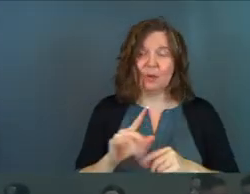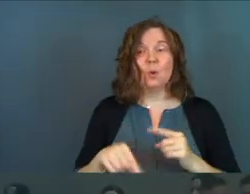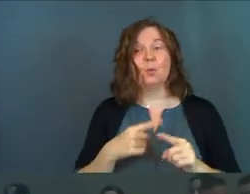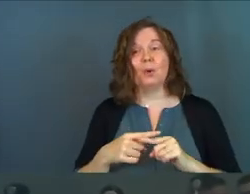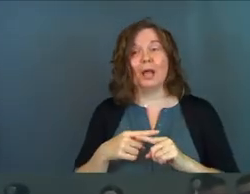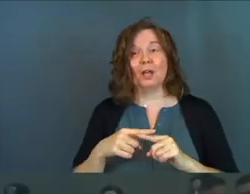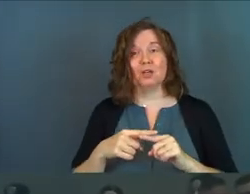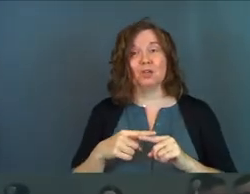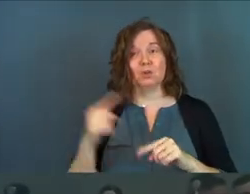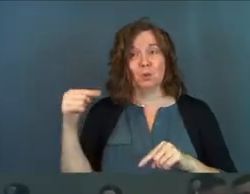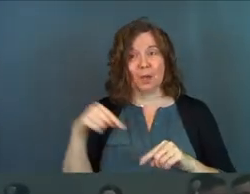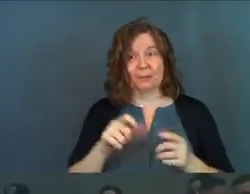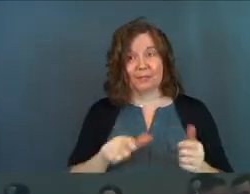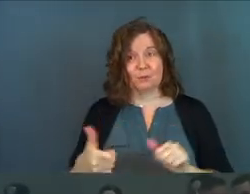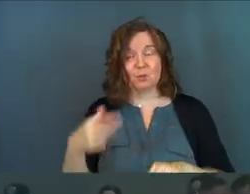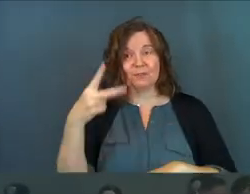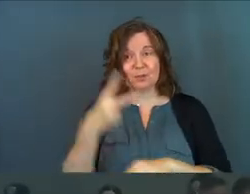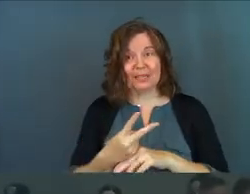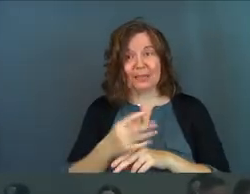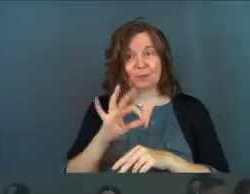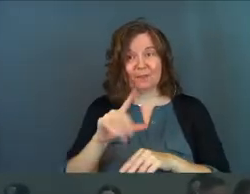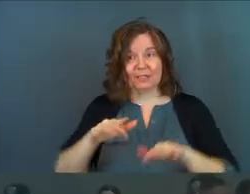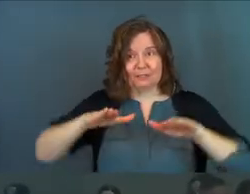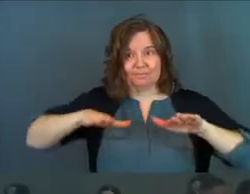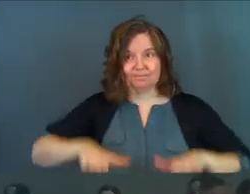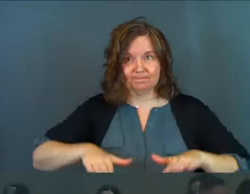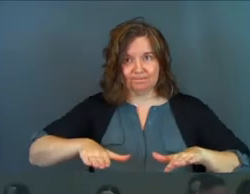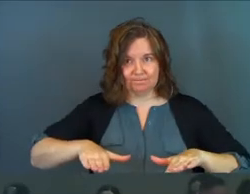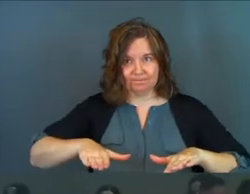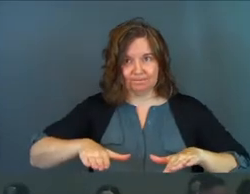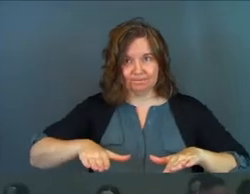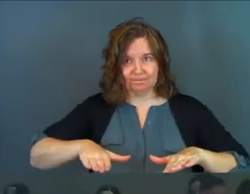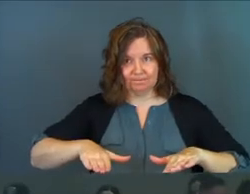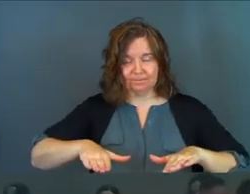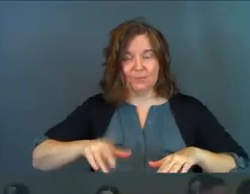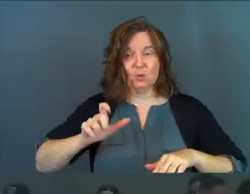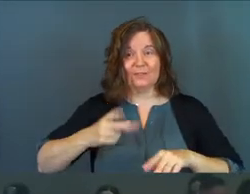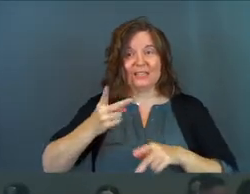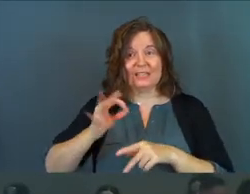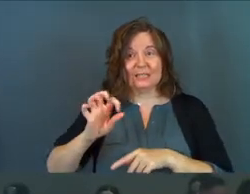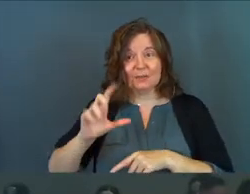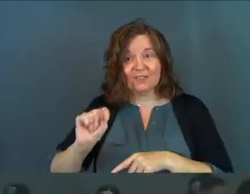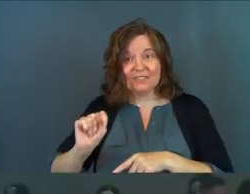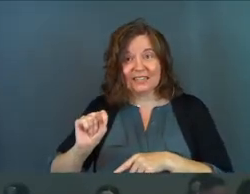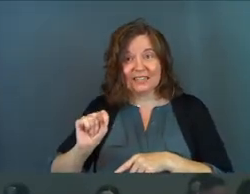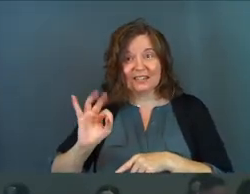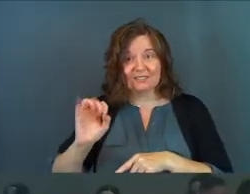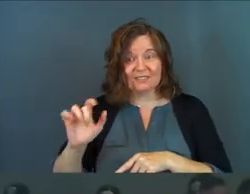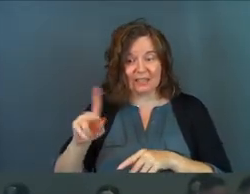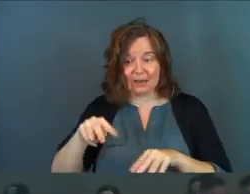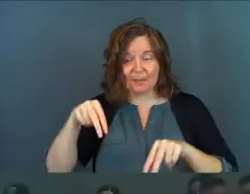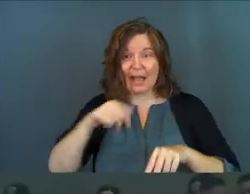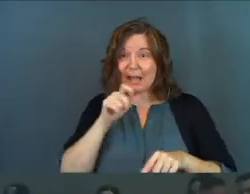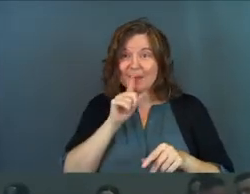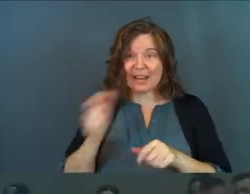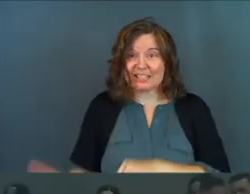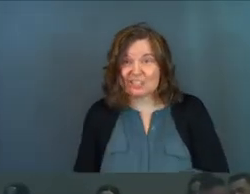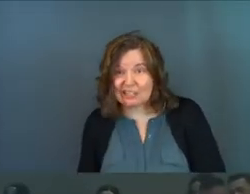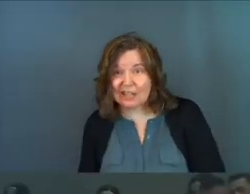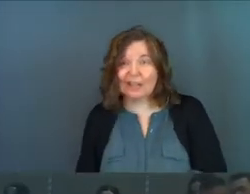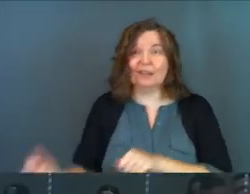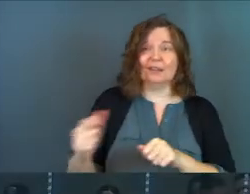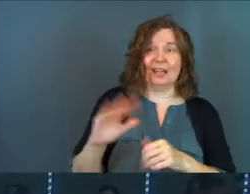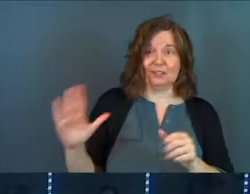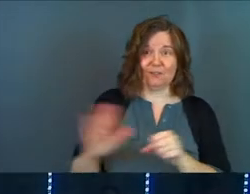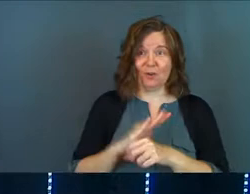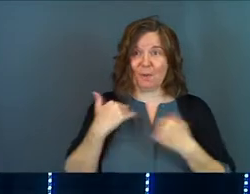Like, when you get baptized, you got to keep your feet planted, okay? You got to keep your feet planted, because I'm not actually lifting